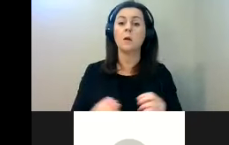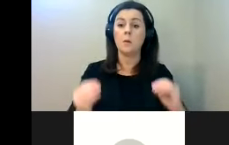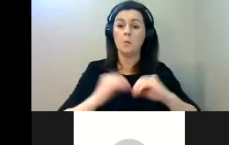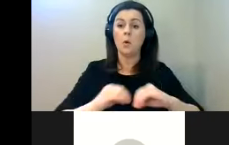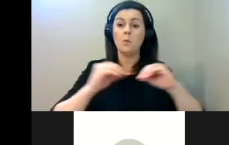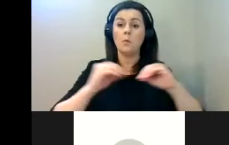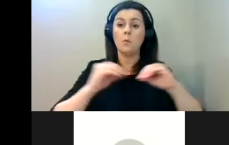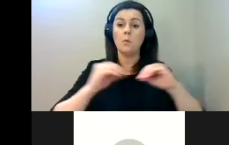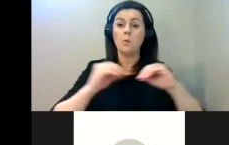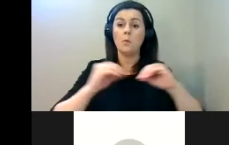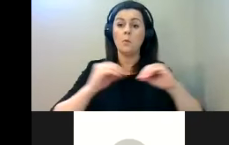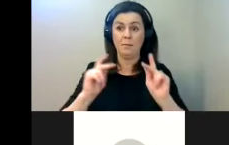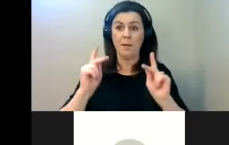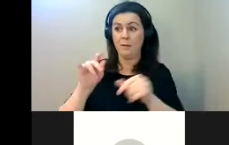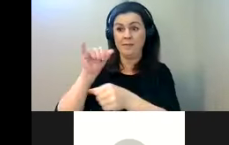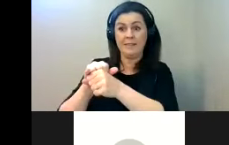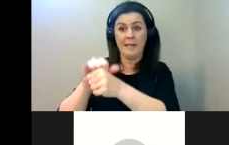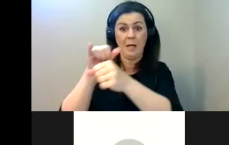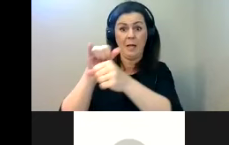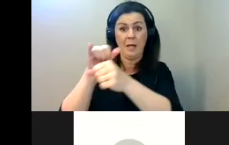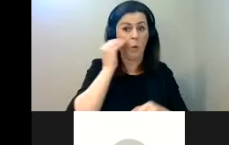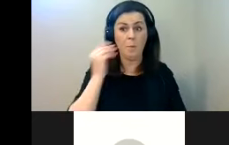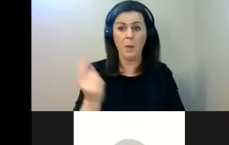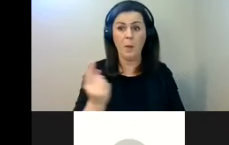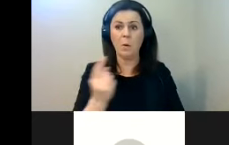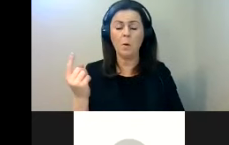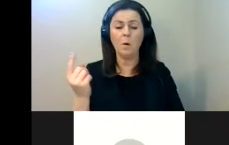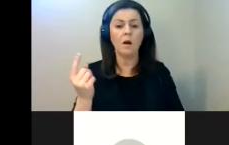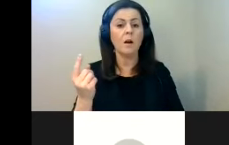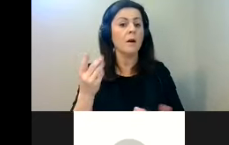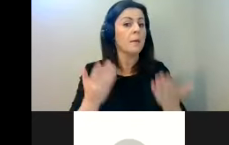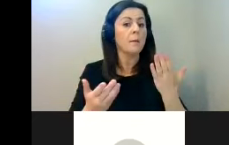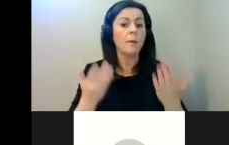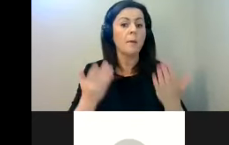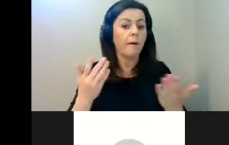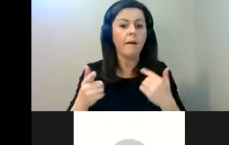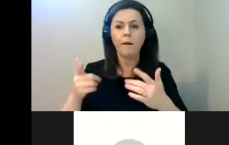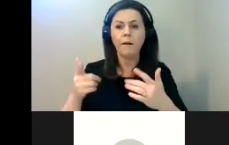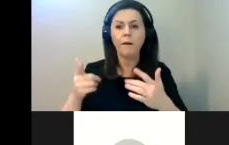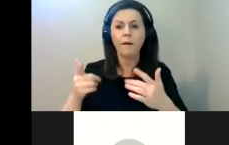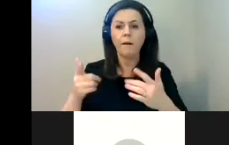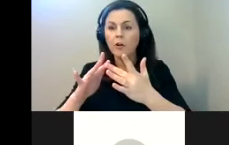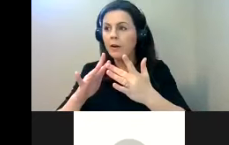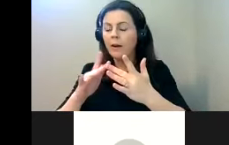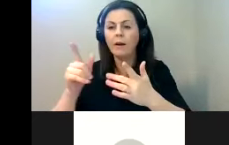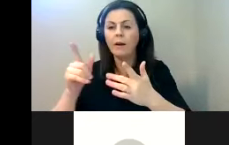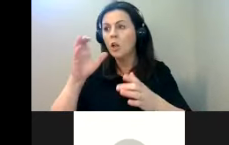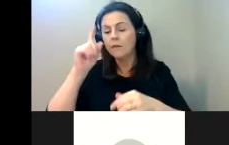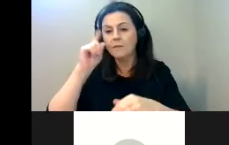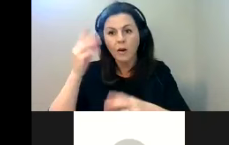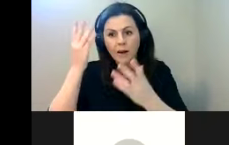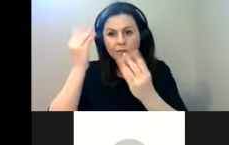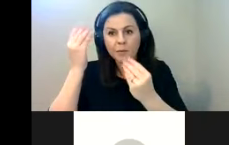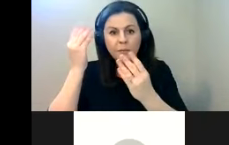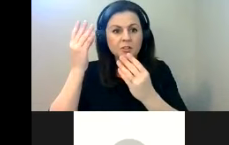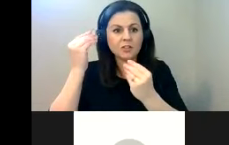home alone during the pandemic, they may look, these fraudsters, to the internet to get information, and